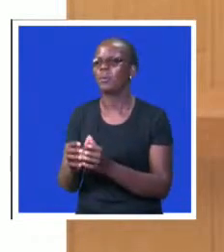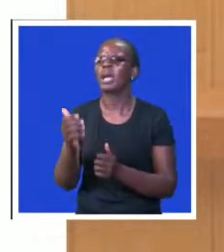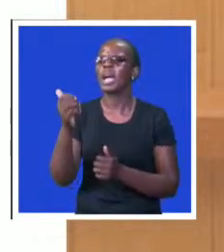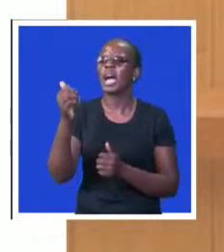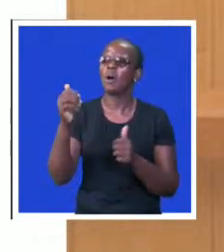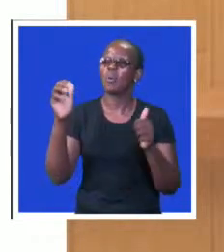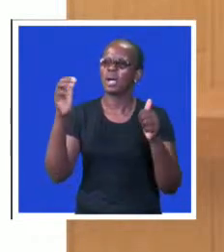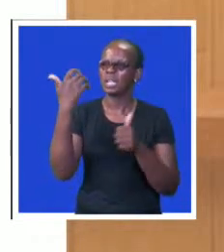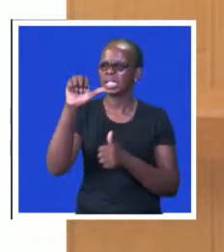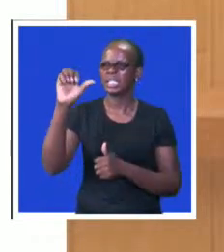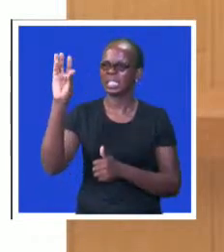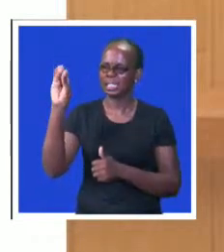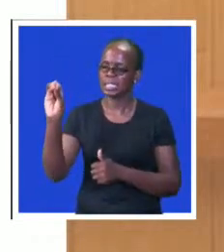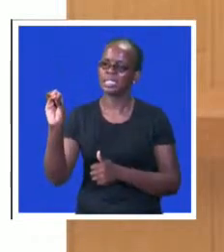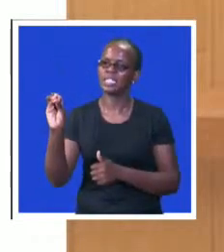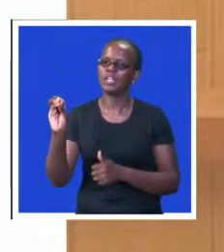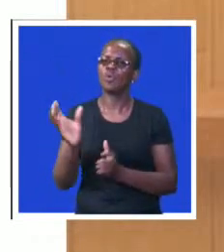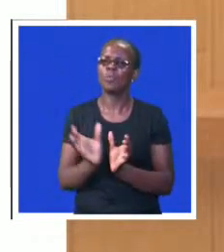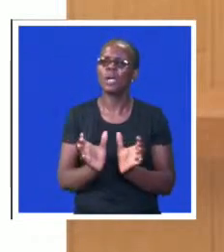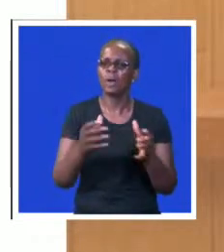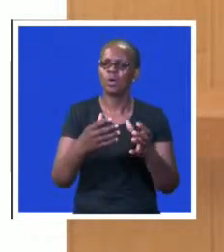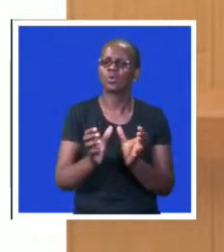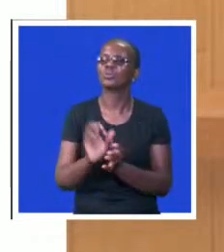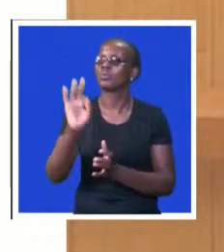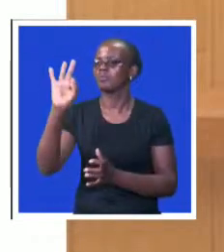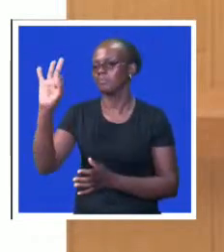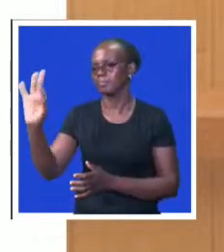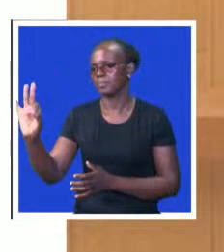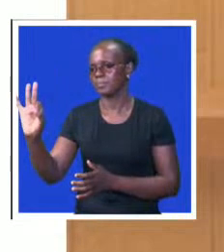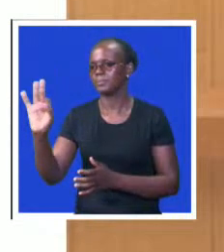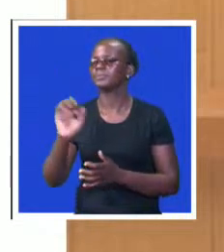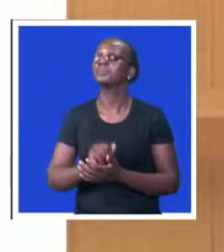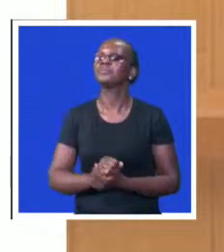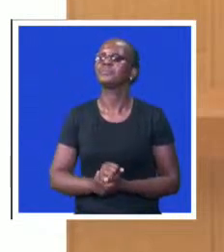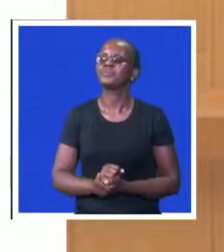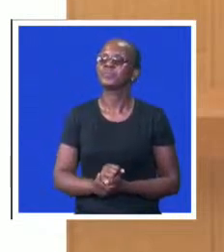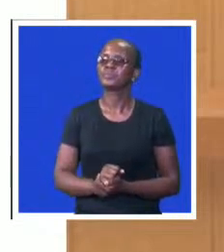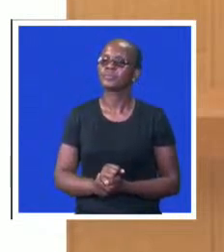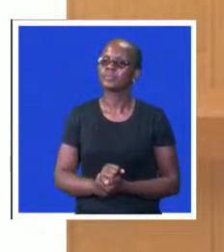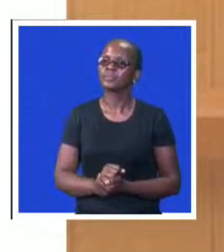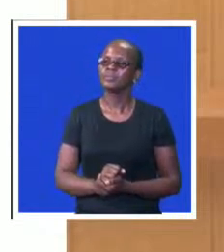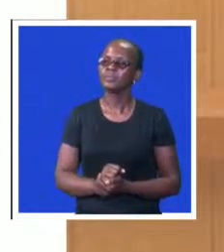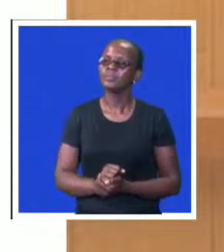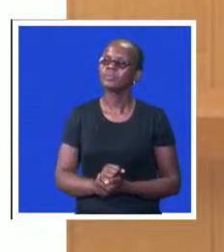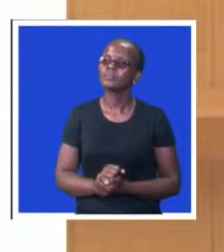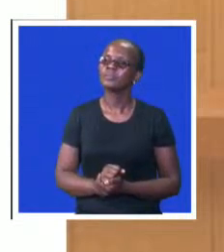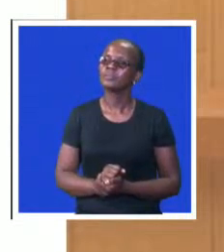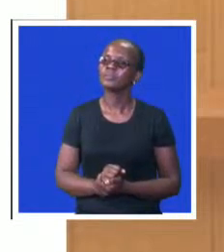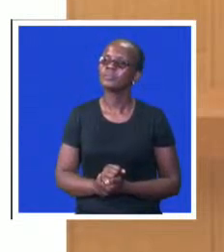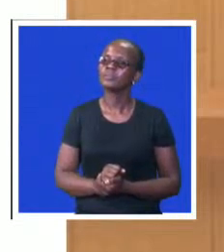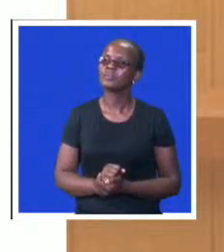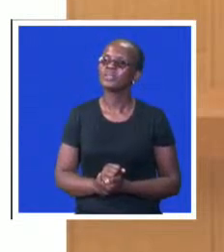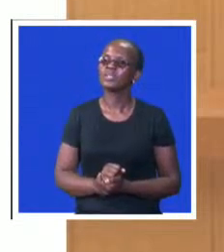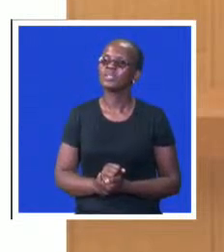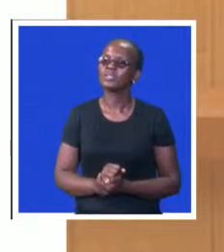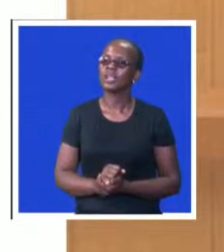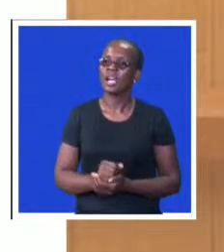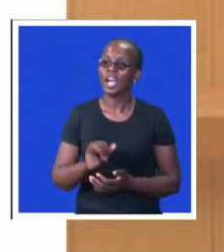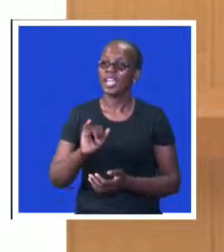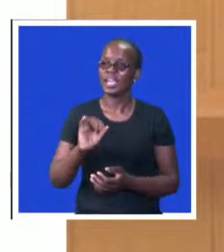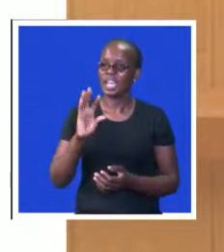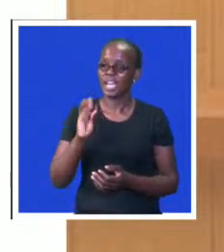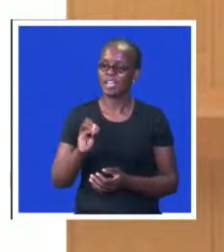into 3. We can group our 60 into 3. We can say we have